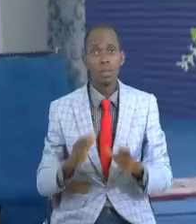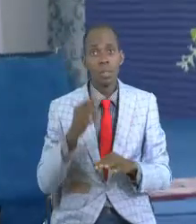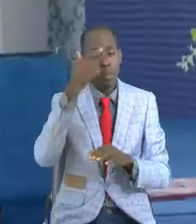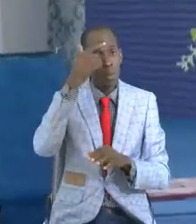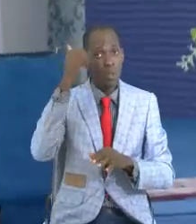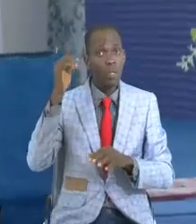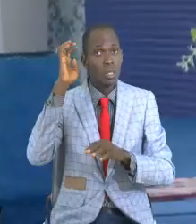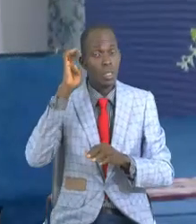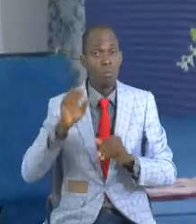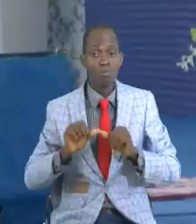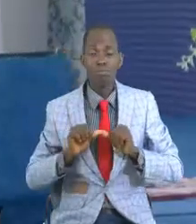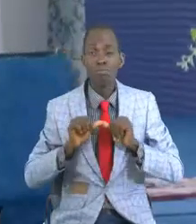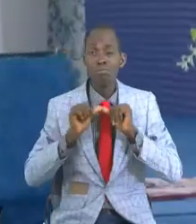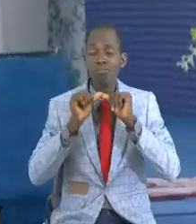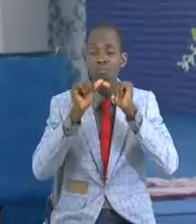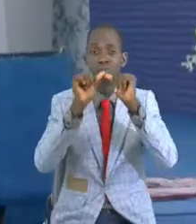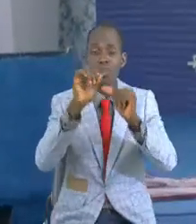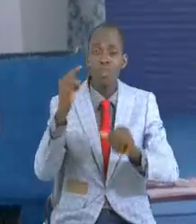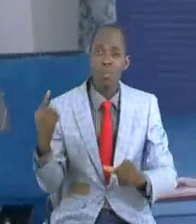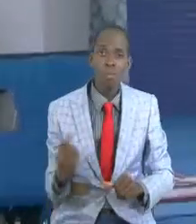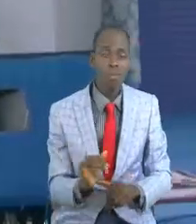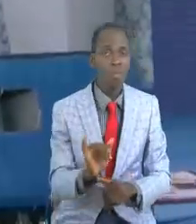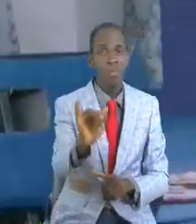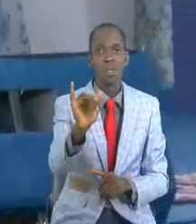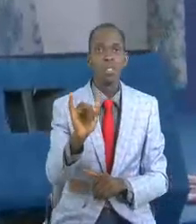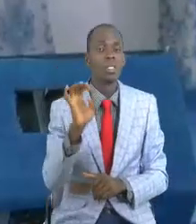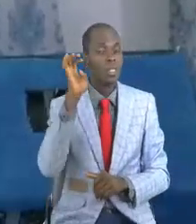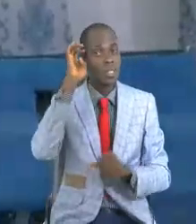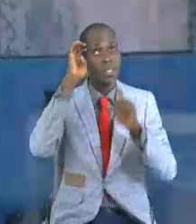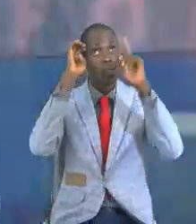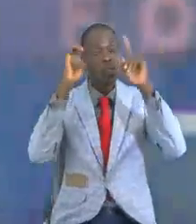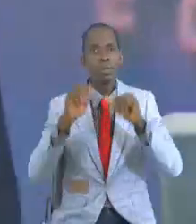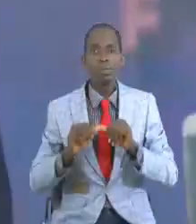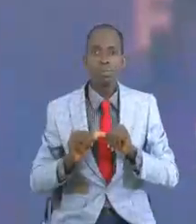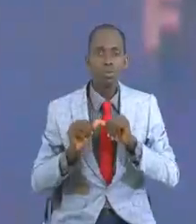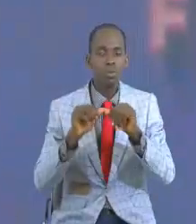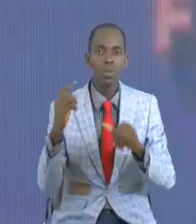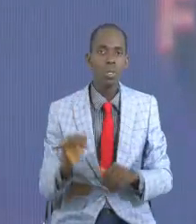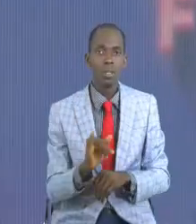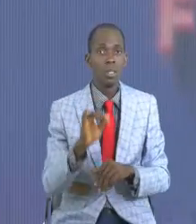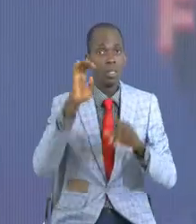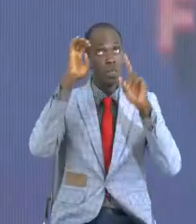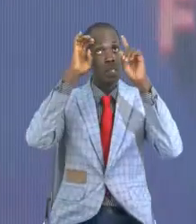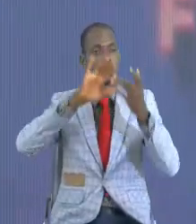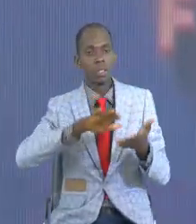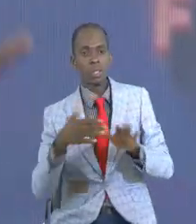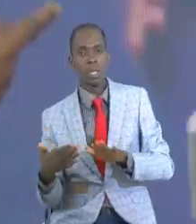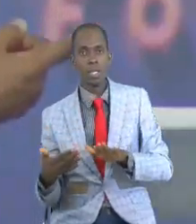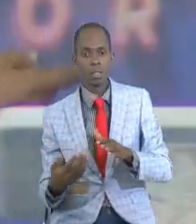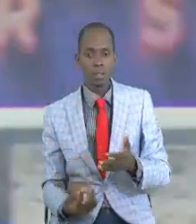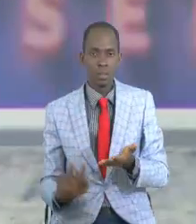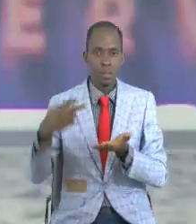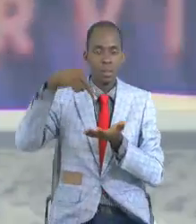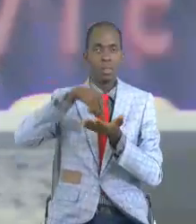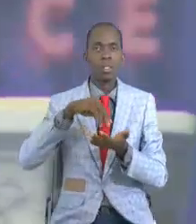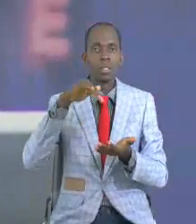continues ever, he continues ever. He died, He rose again on the third day.